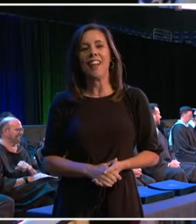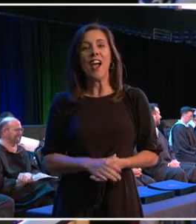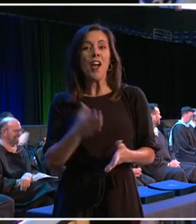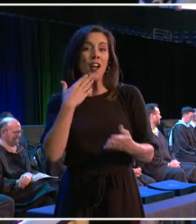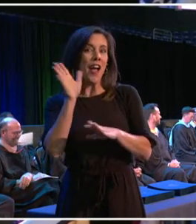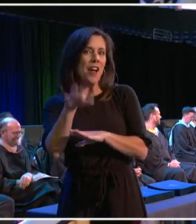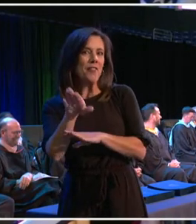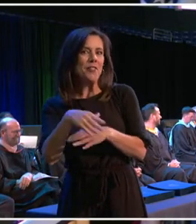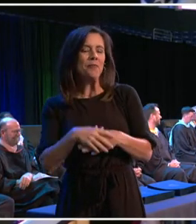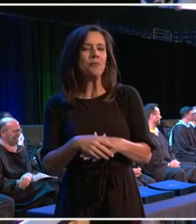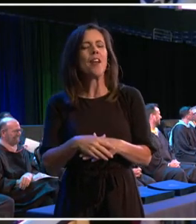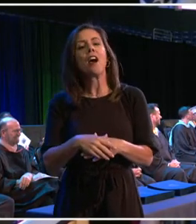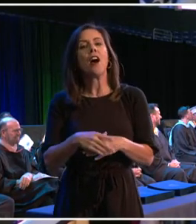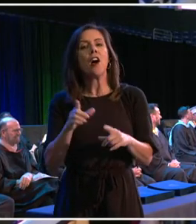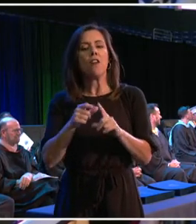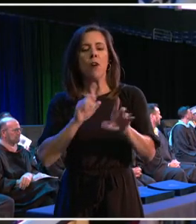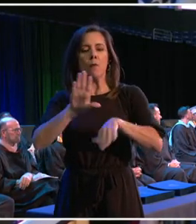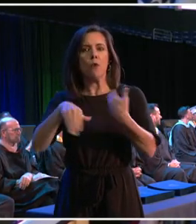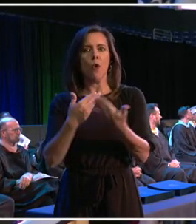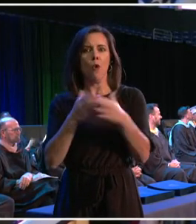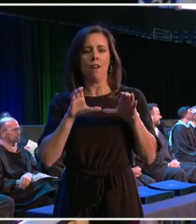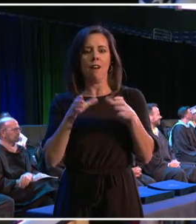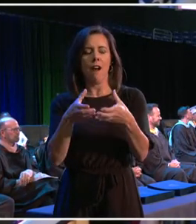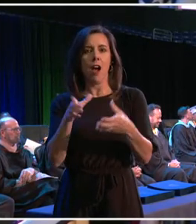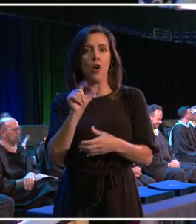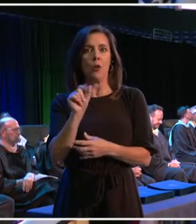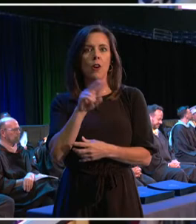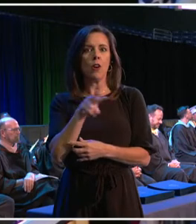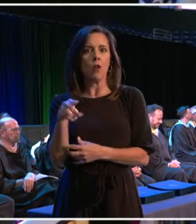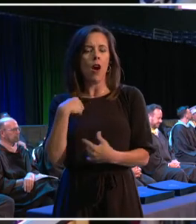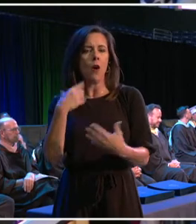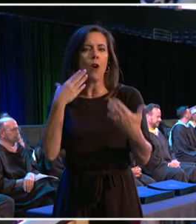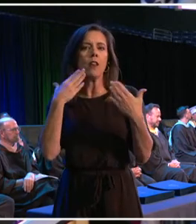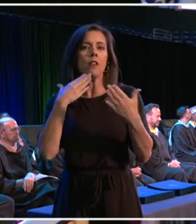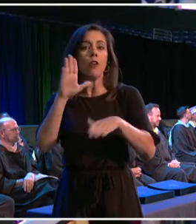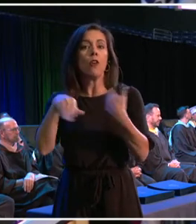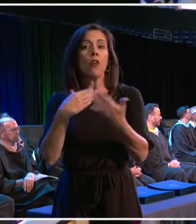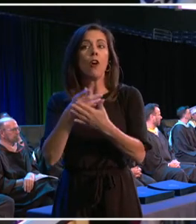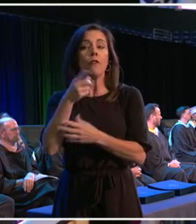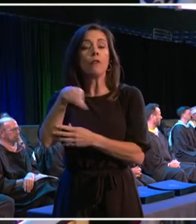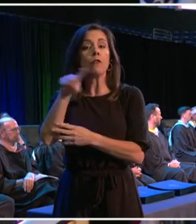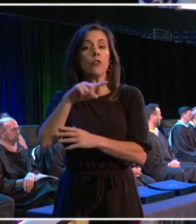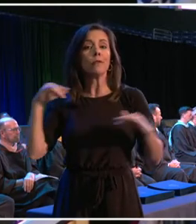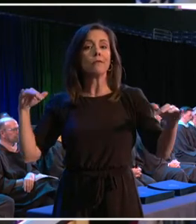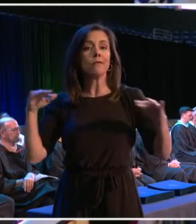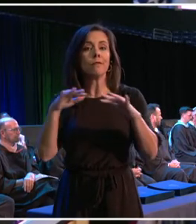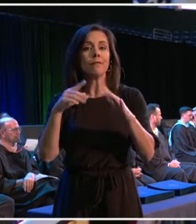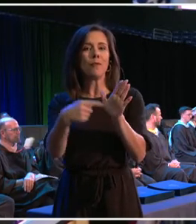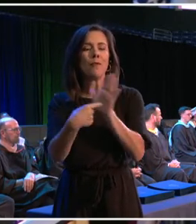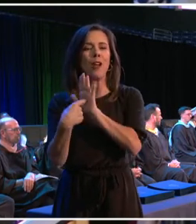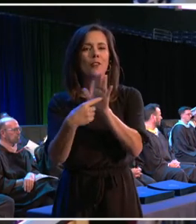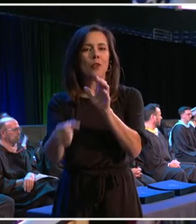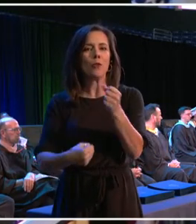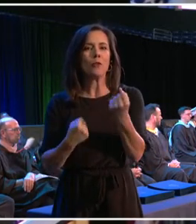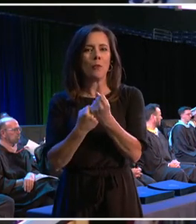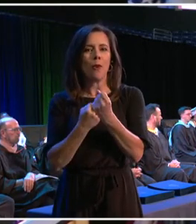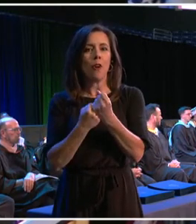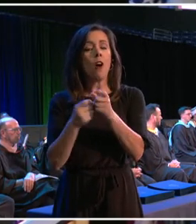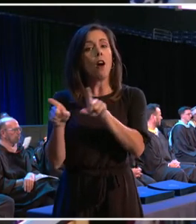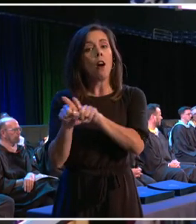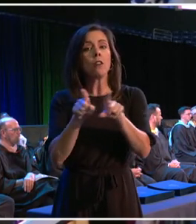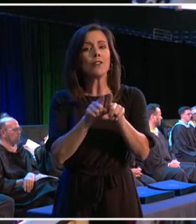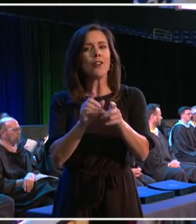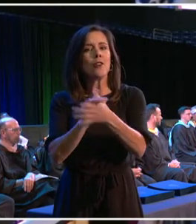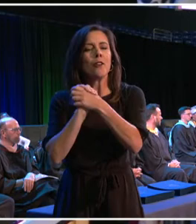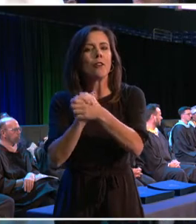Good afternoon. On the entire class of 2022, I would like to thank all of you for being here today and showing your support. I would also like